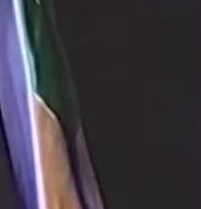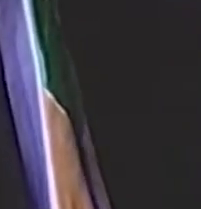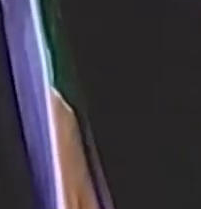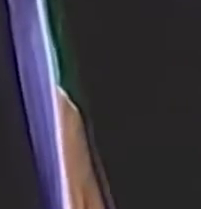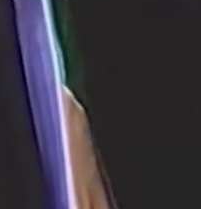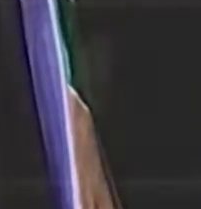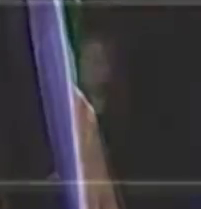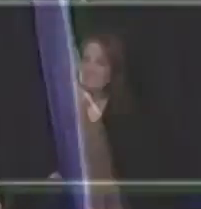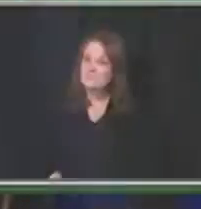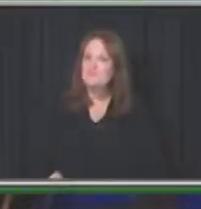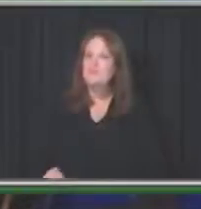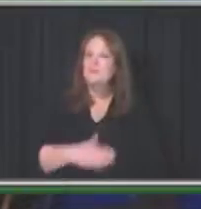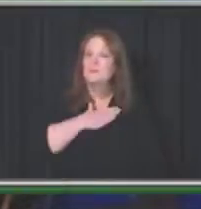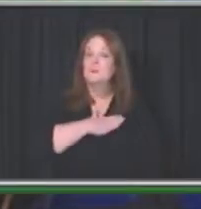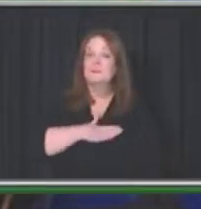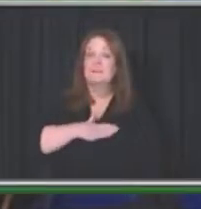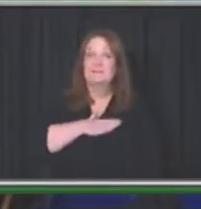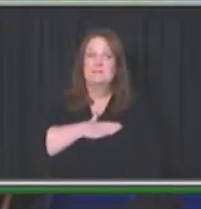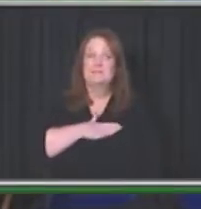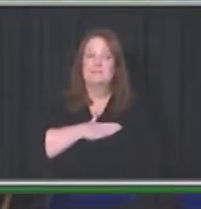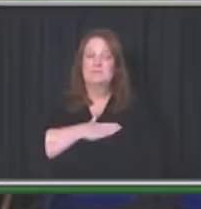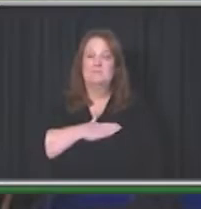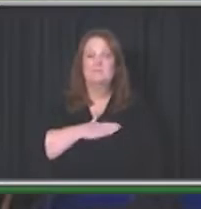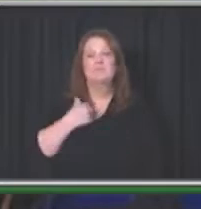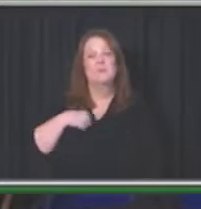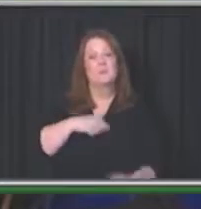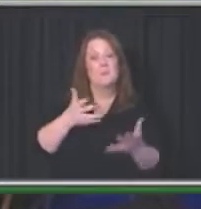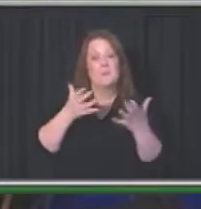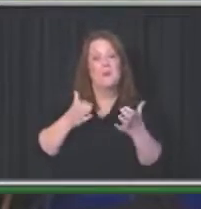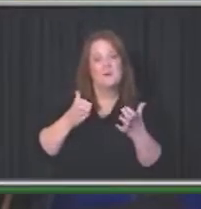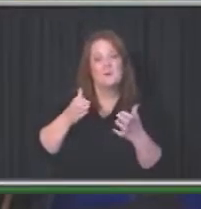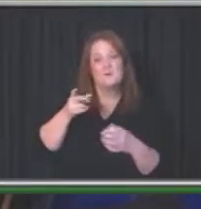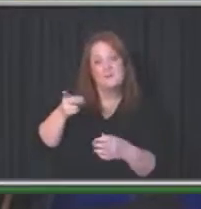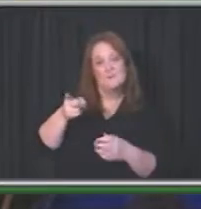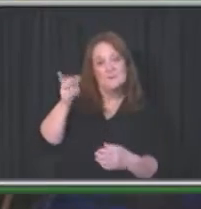If you would, we'd like to hear from you.